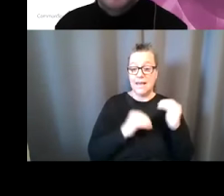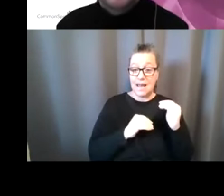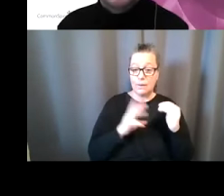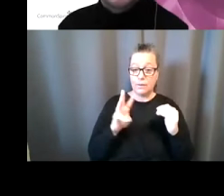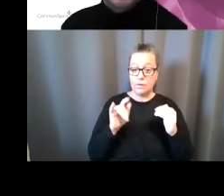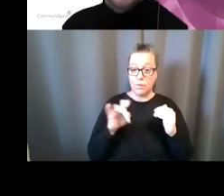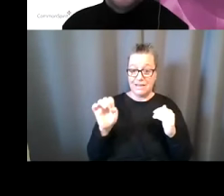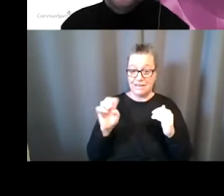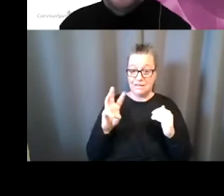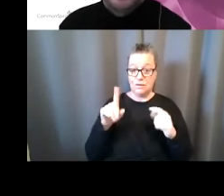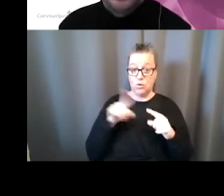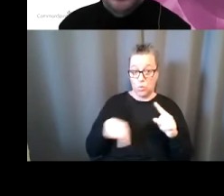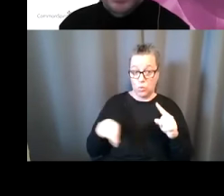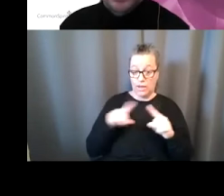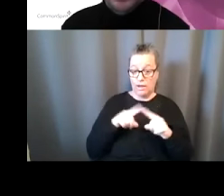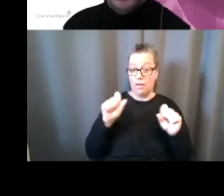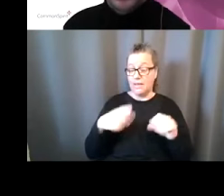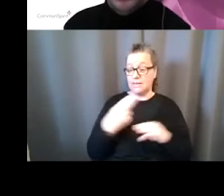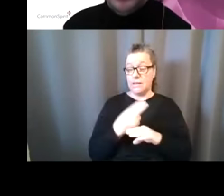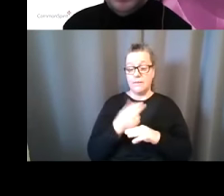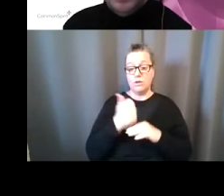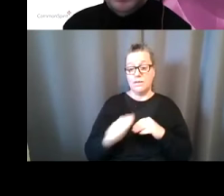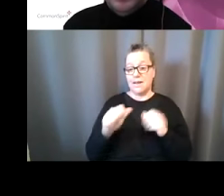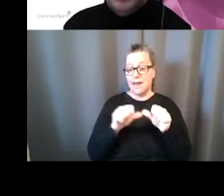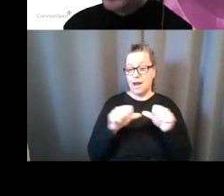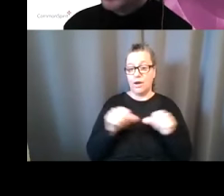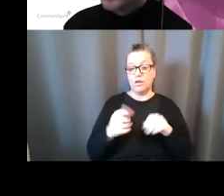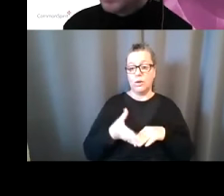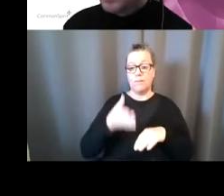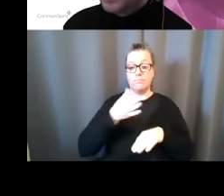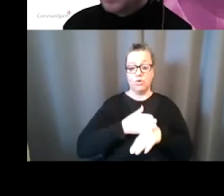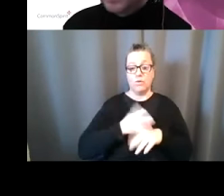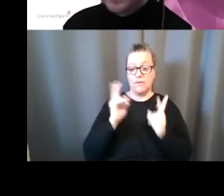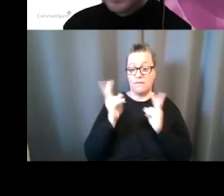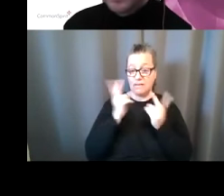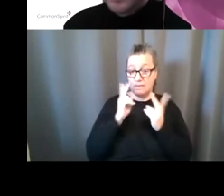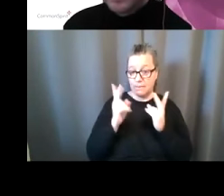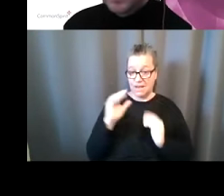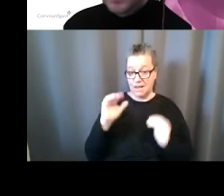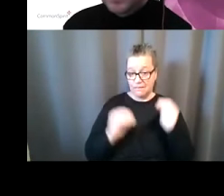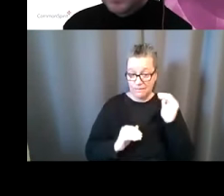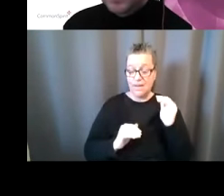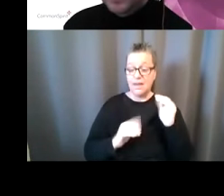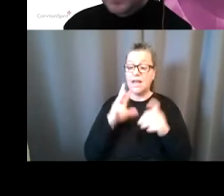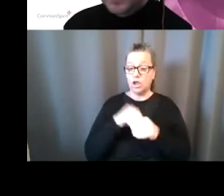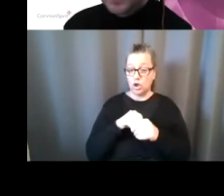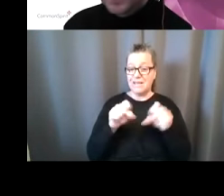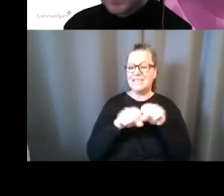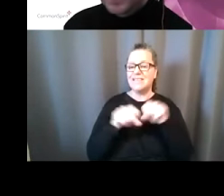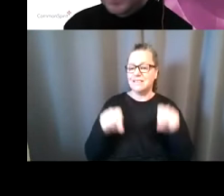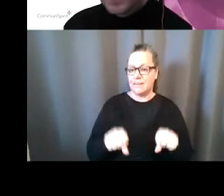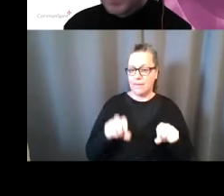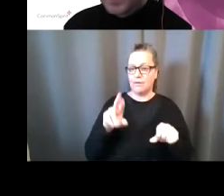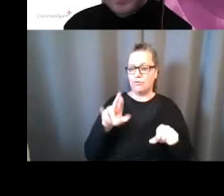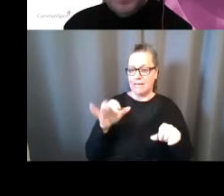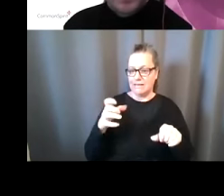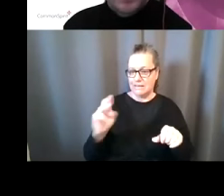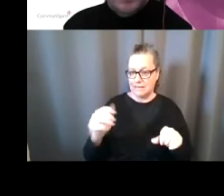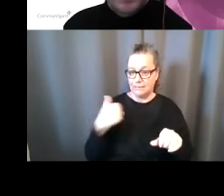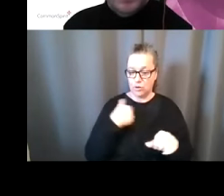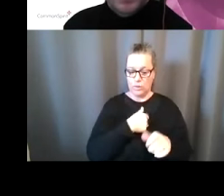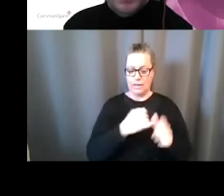And this can be used in any area to improve the visibility of inequities, including systemic racism, so that we can identify and tackle them.